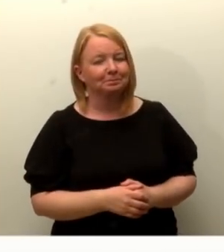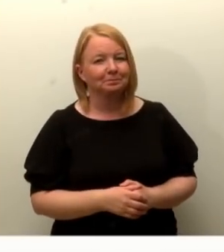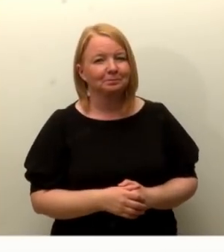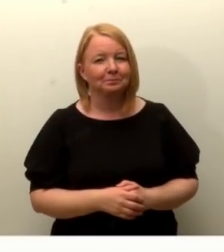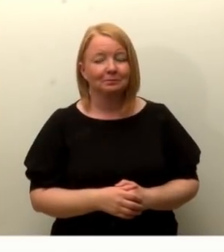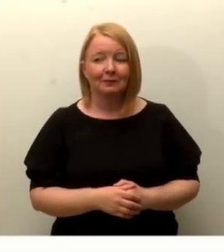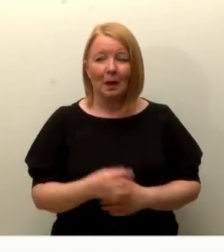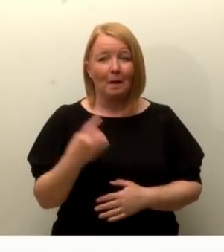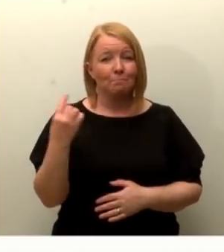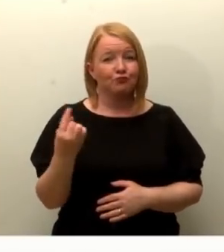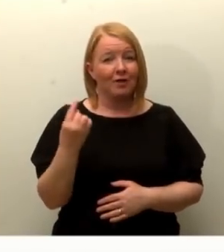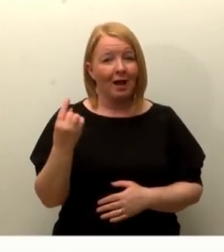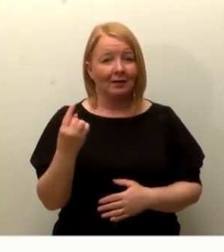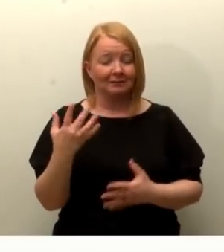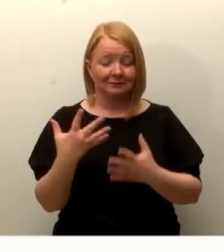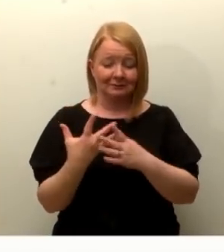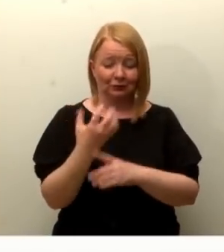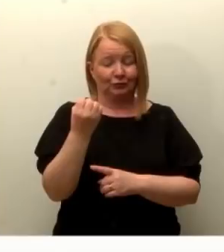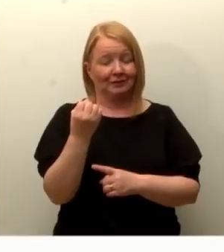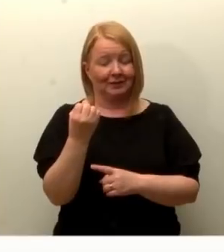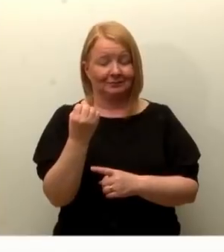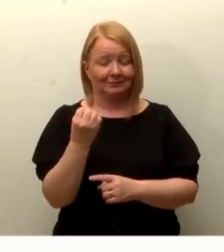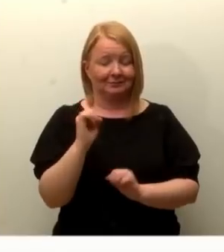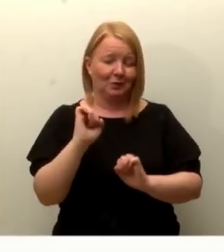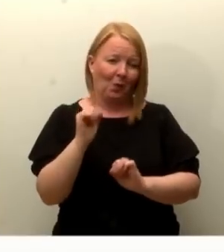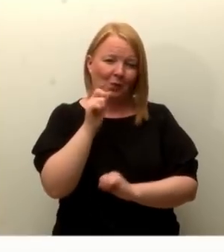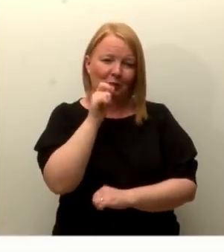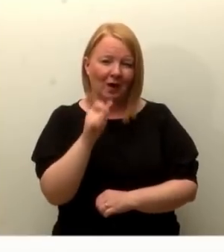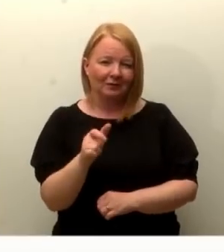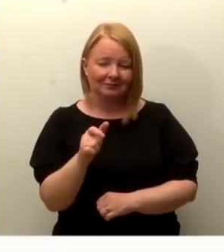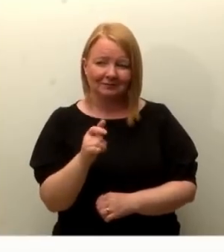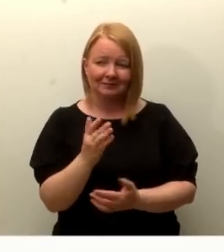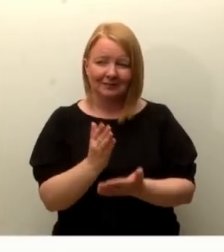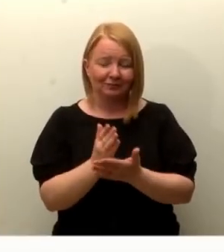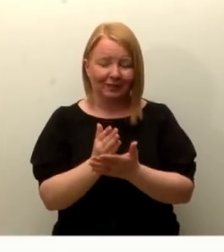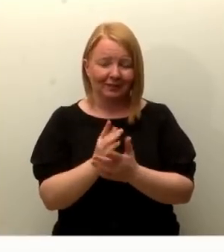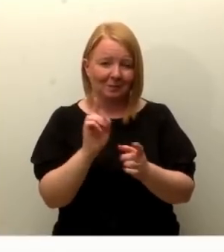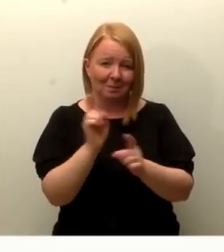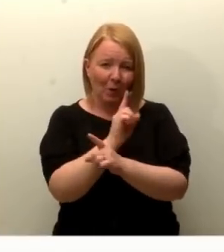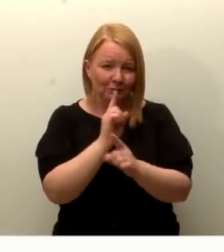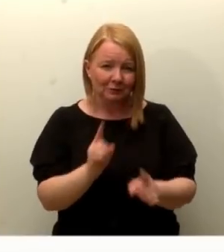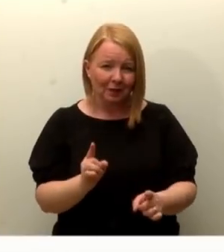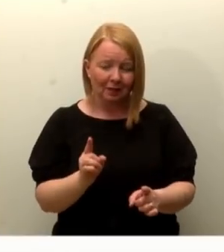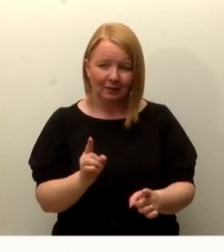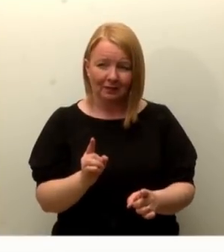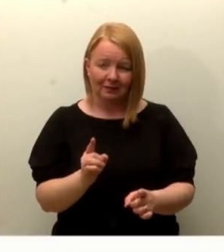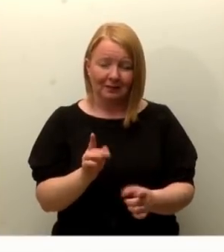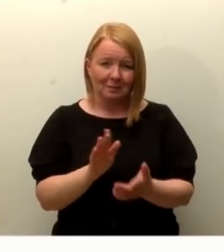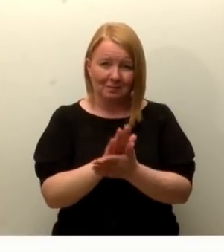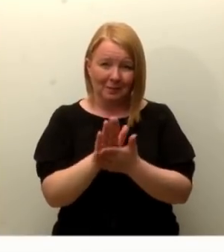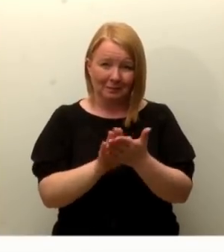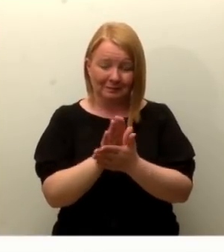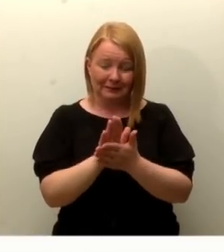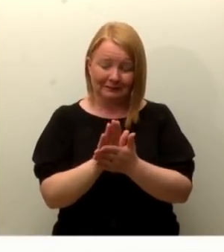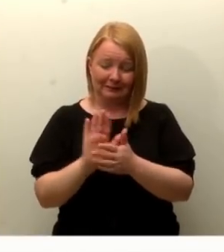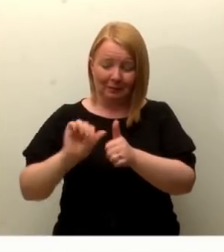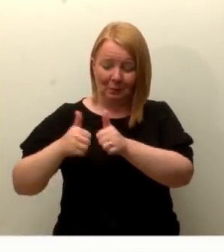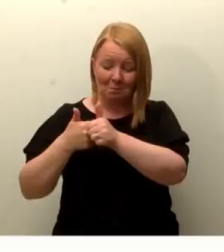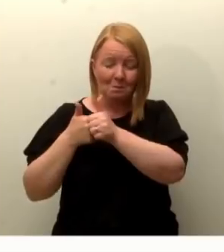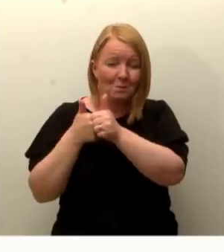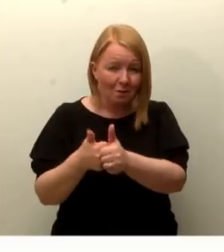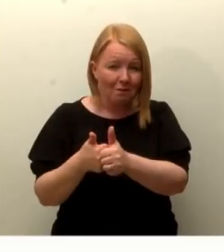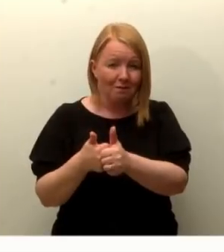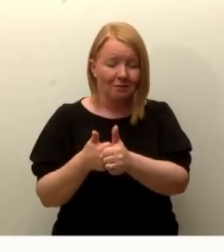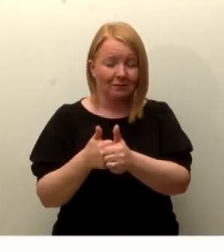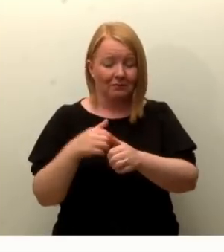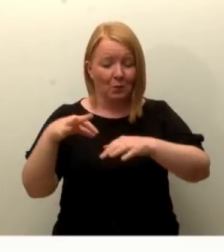Parag's successes, in his own words, would not have been possible if it was not for the unconditional support and love of